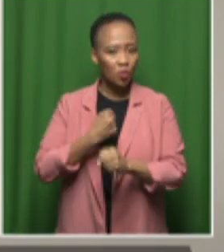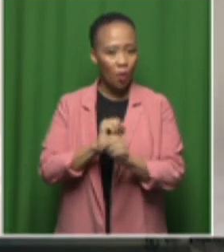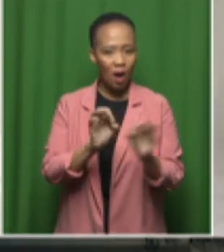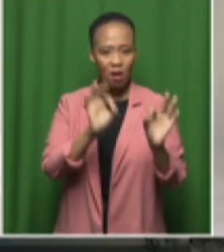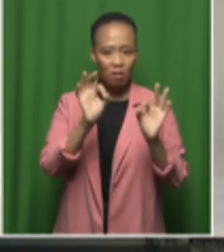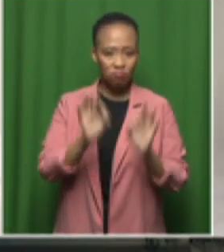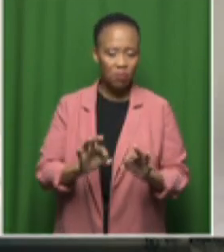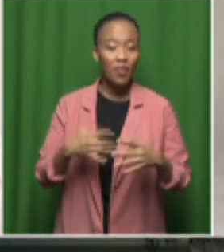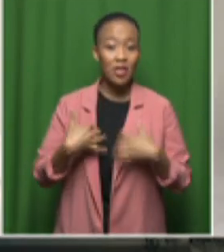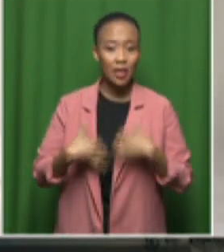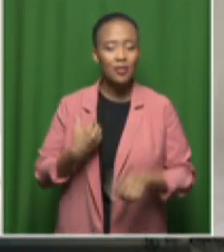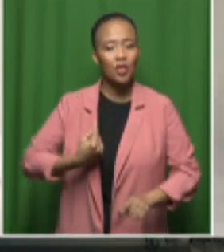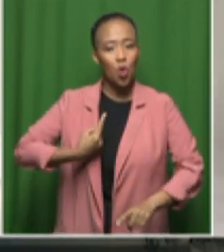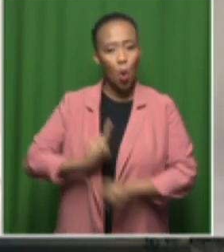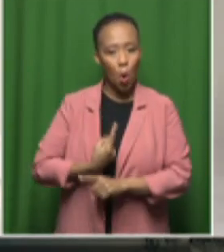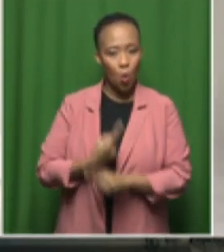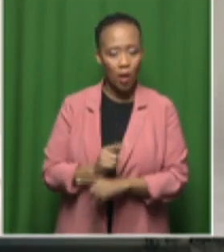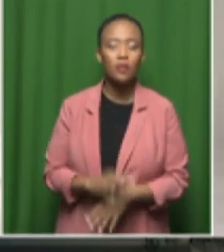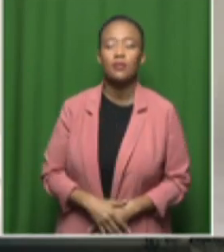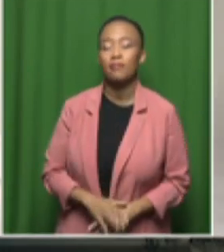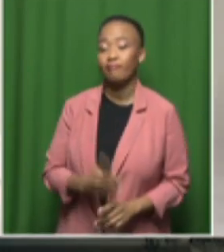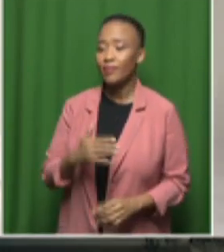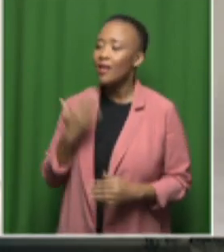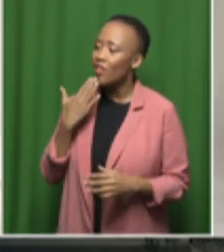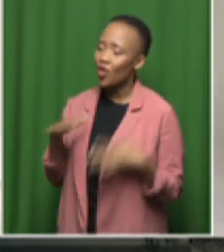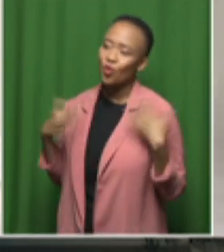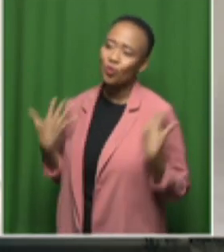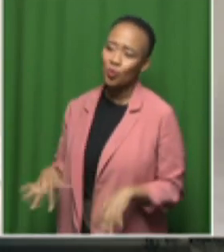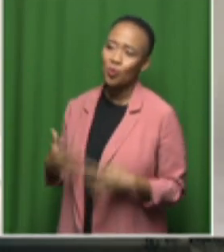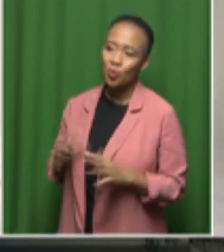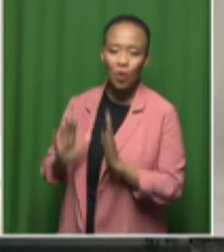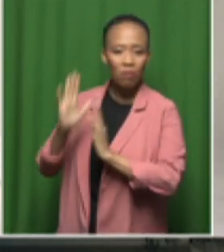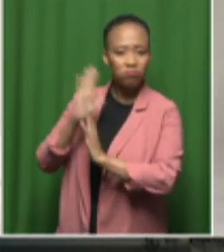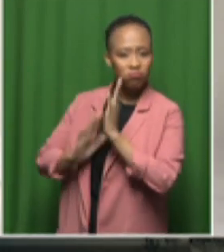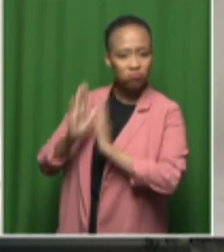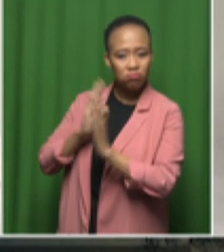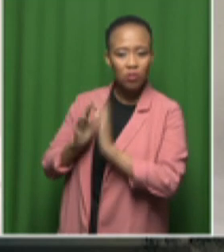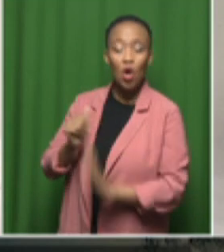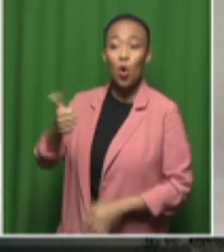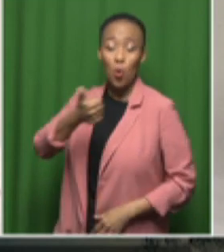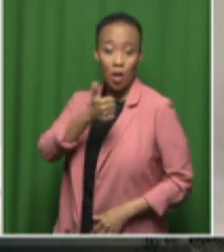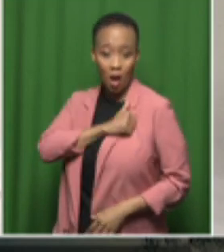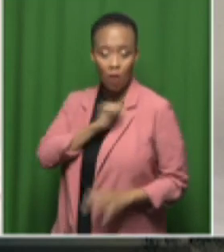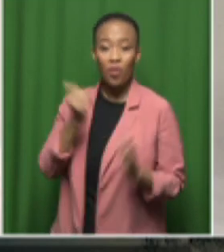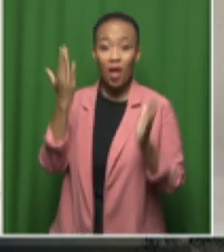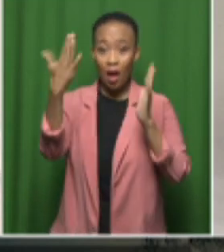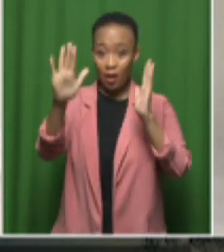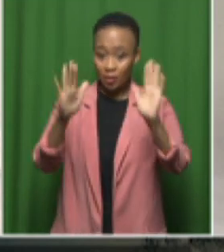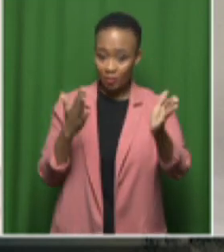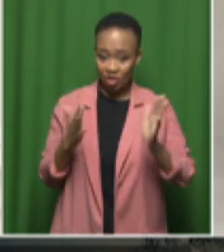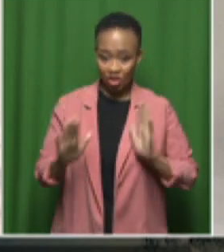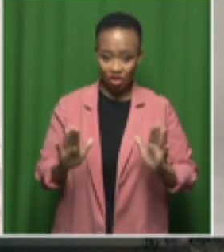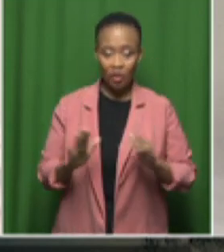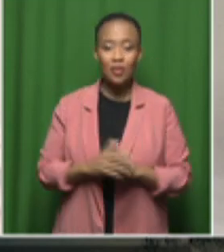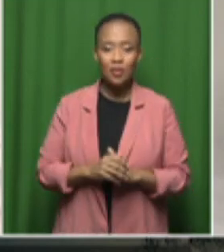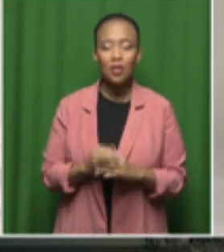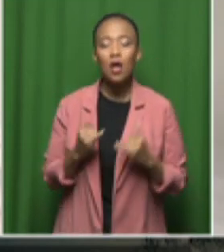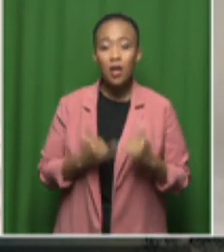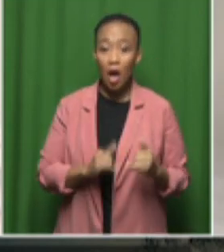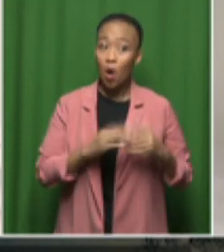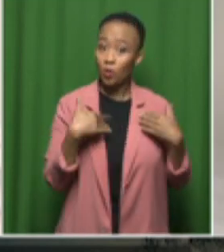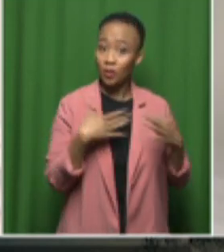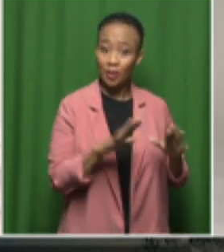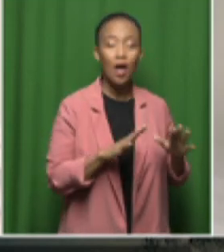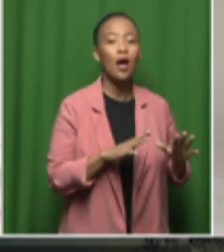All right. Nontobeko, thank you so much for talking to us. Good luck with the exhibition going forward, a long exhibition that's running until